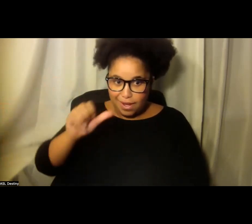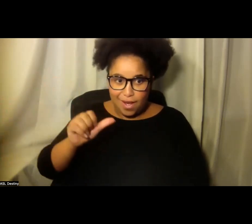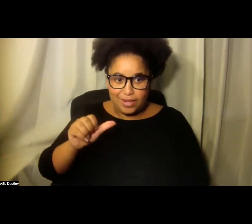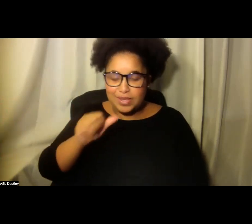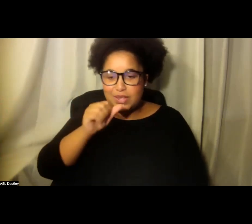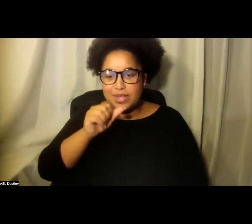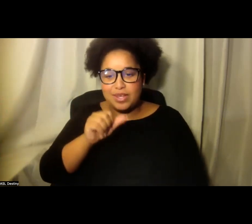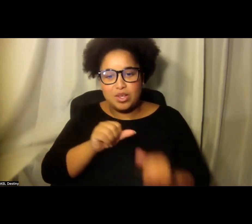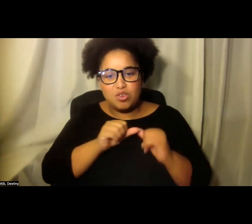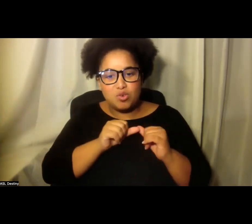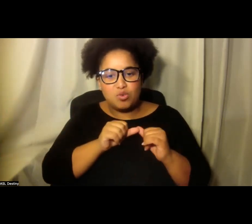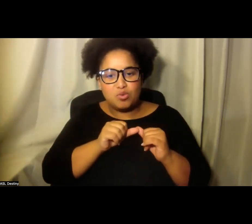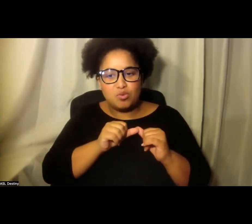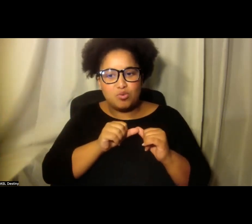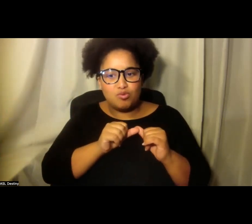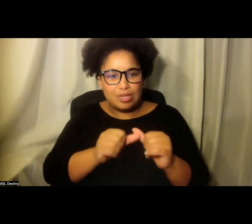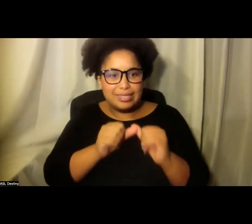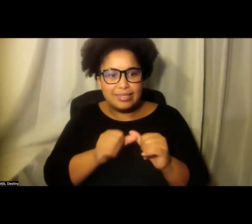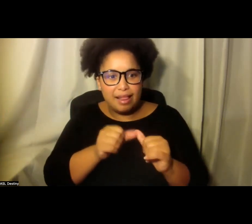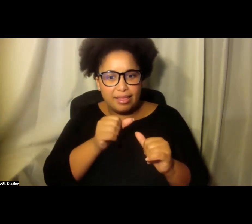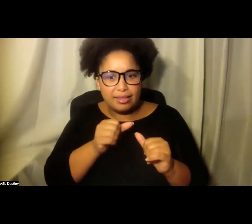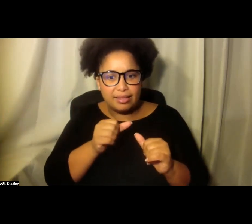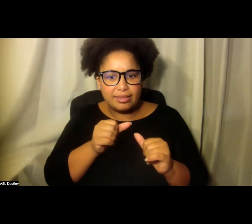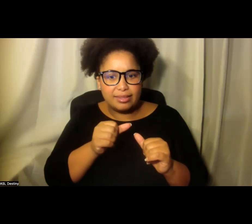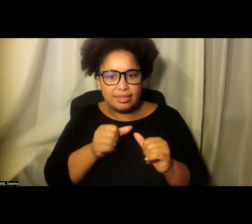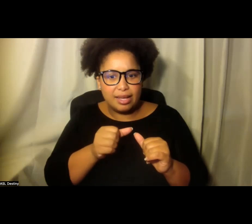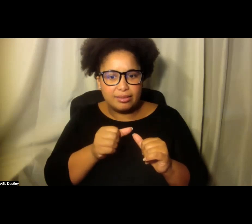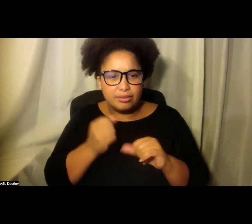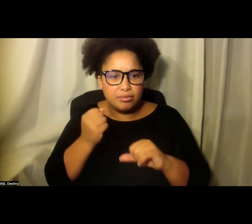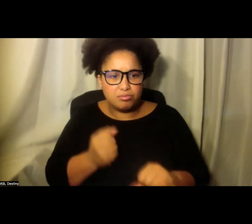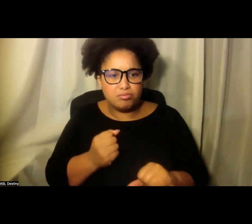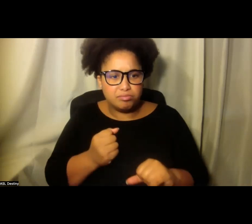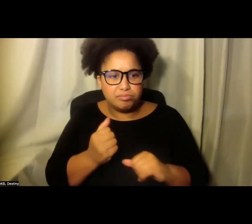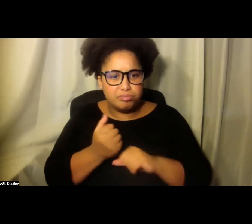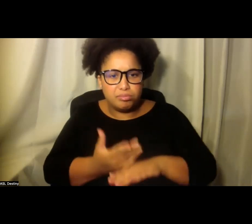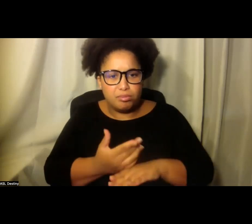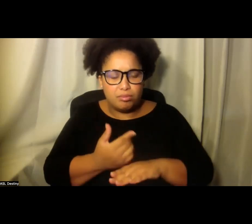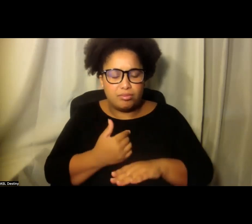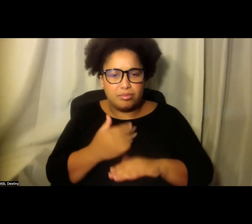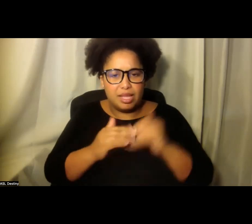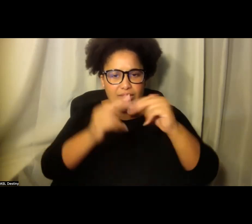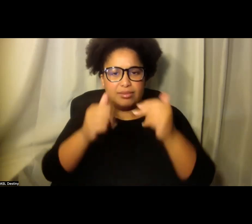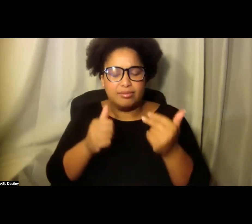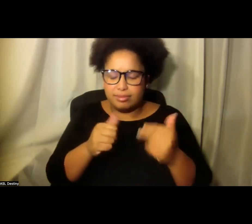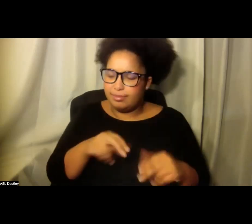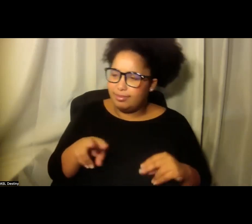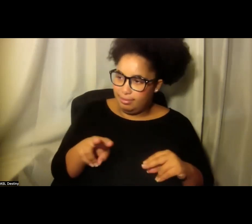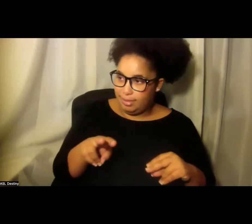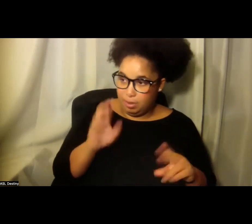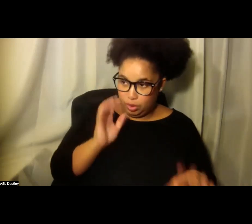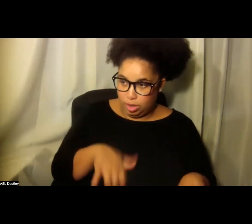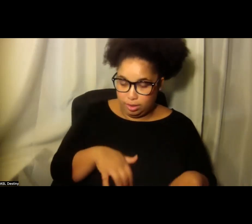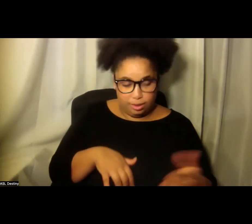resilience department. I was pretty shocked and decided to invite him to come to the food bank and look